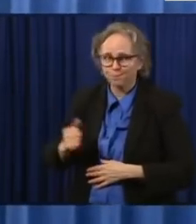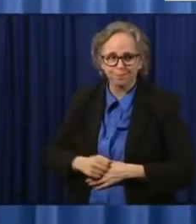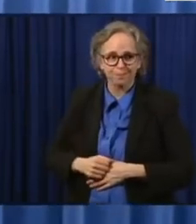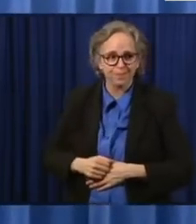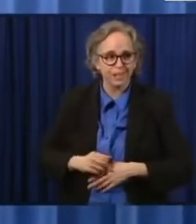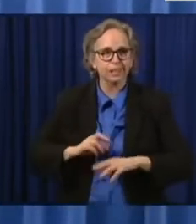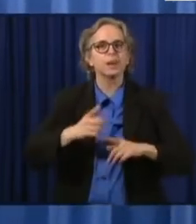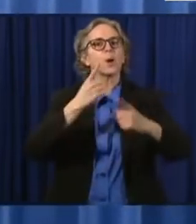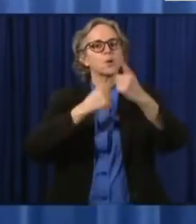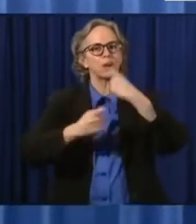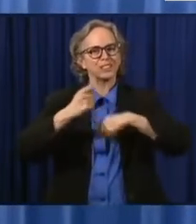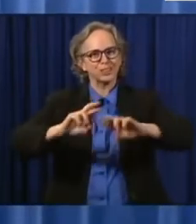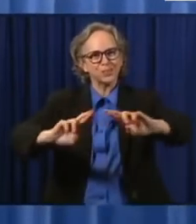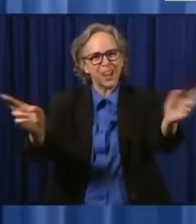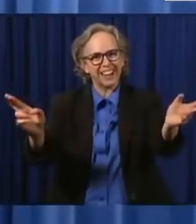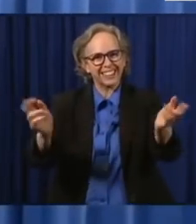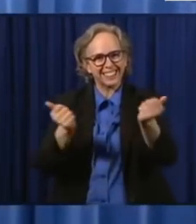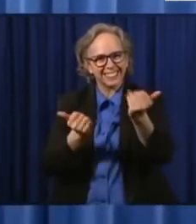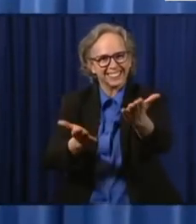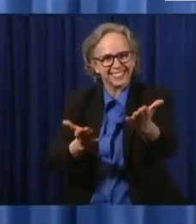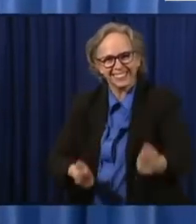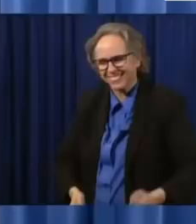questions.